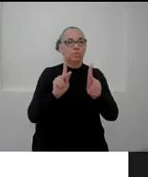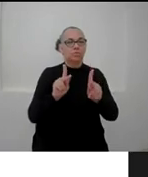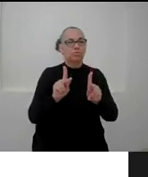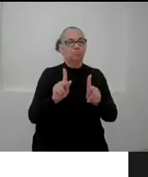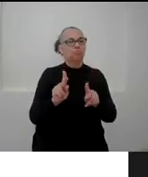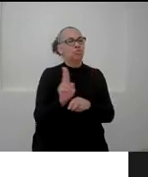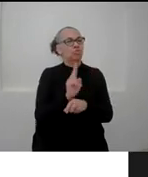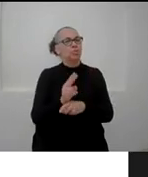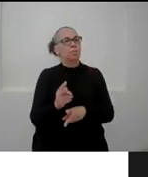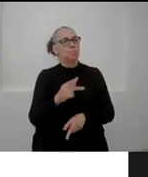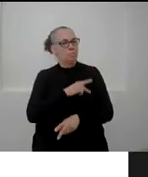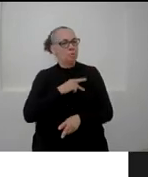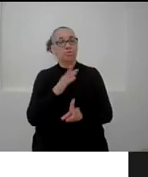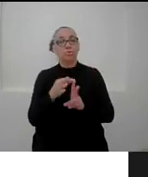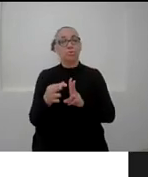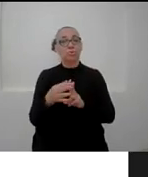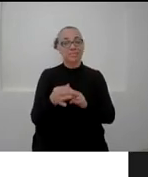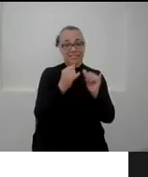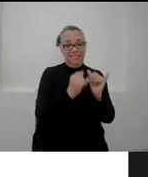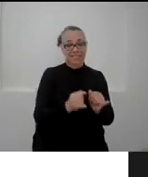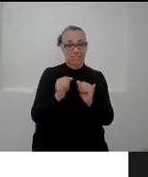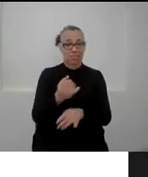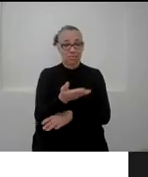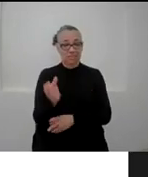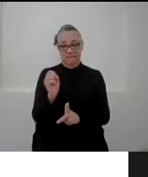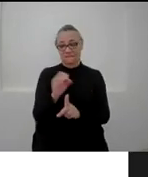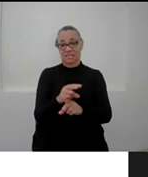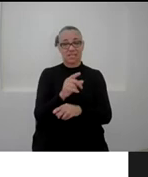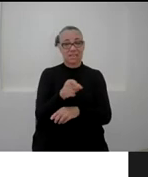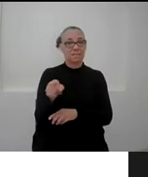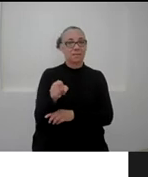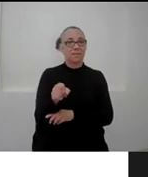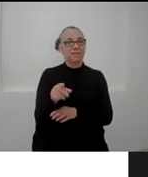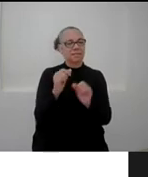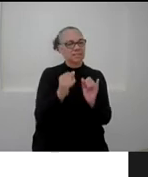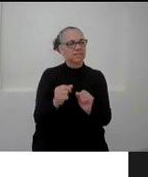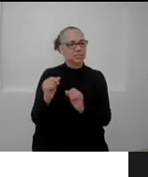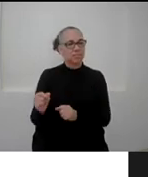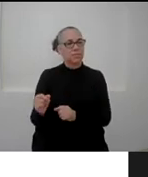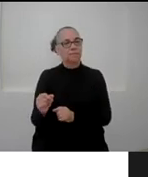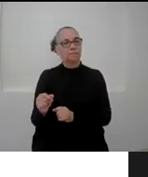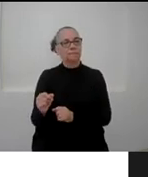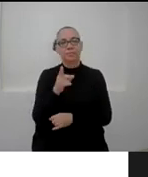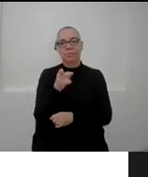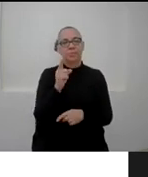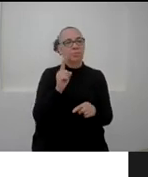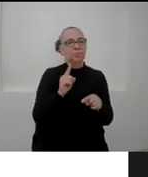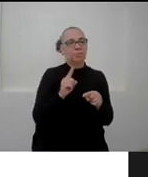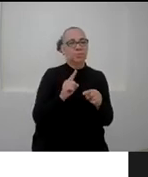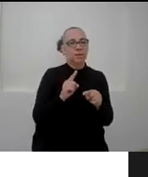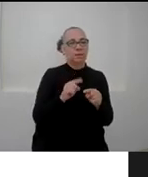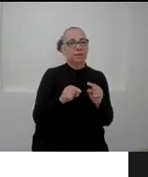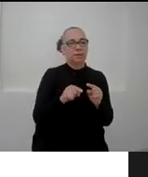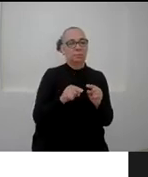choices, individual things that affect them as individuals. In order, you can't then move on to the next